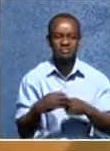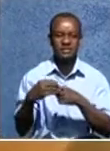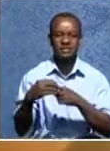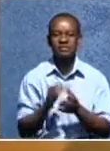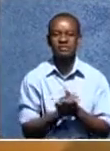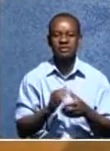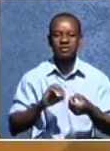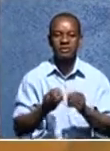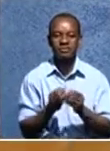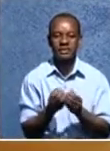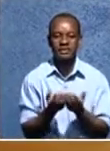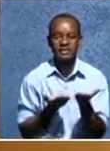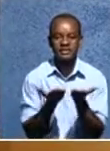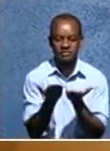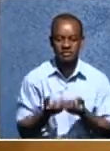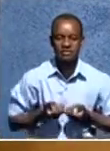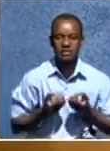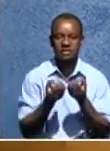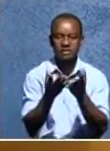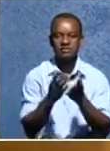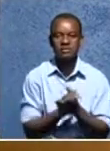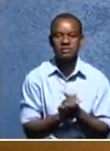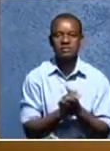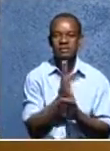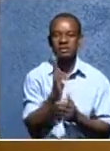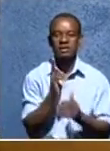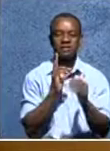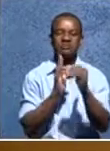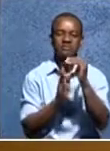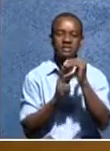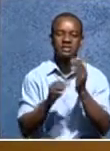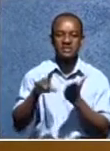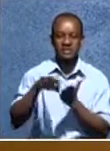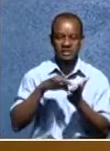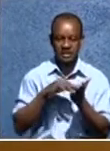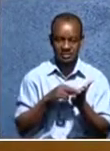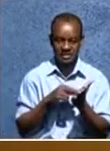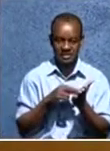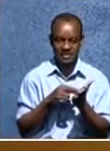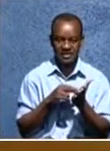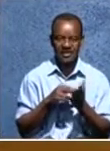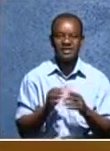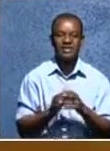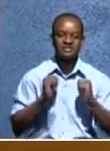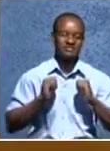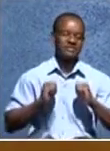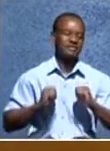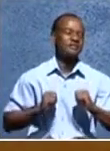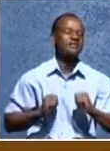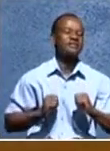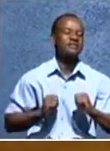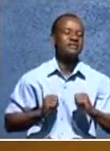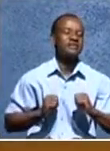you get across the world. Tourists don't want to come here and find products that they can find in their own countries. We must really focus what sets us